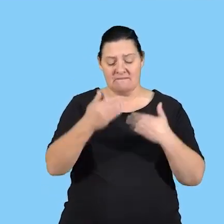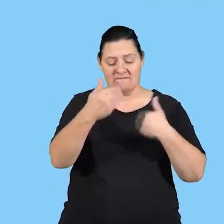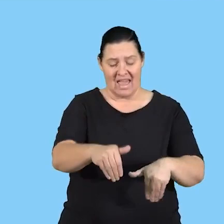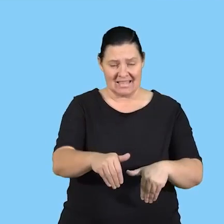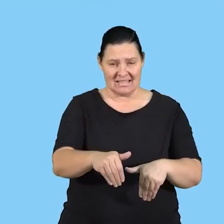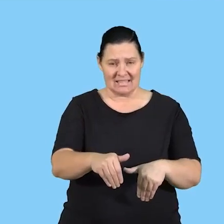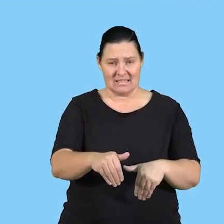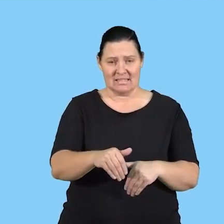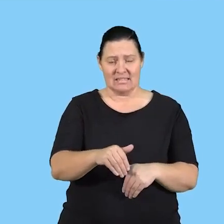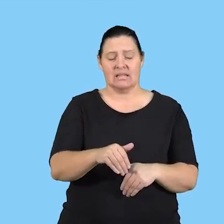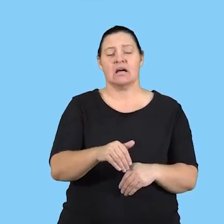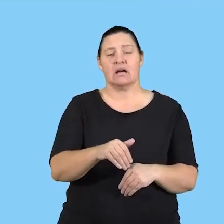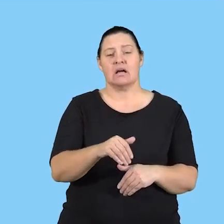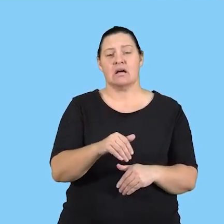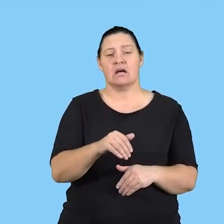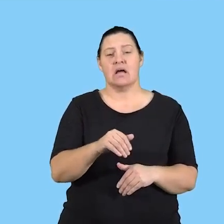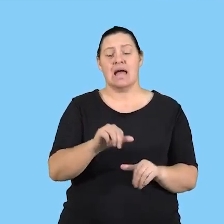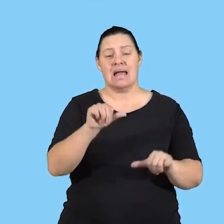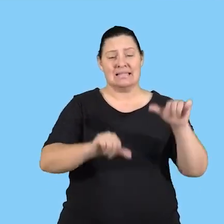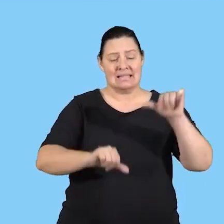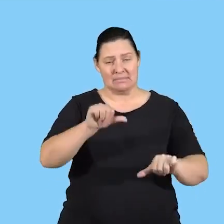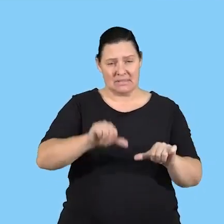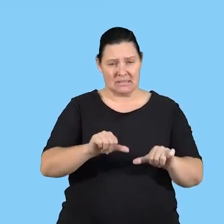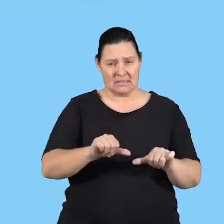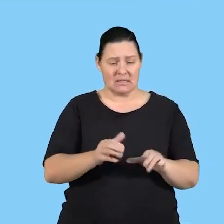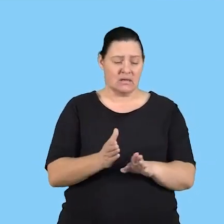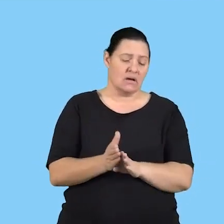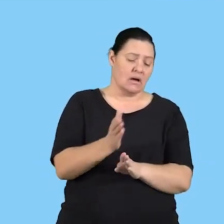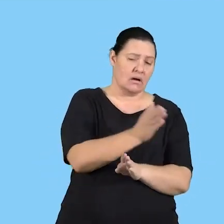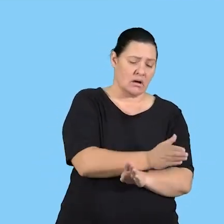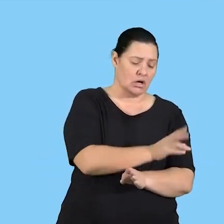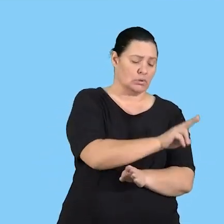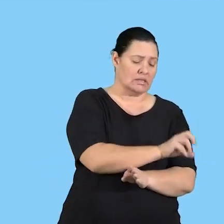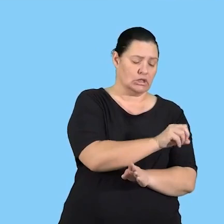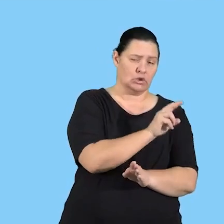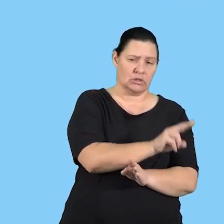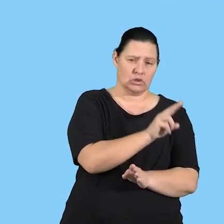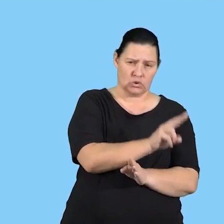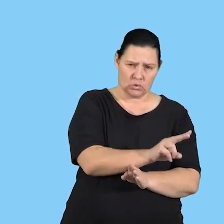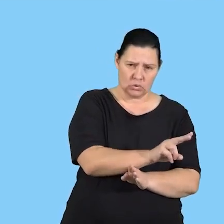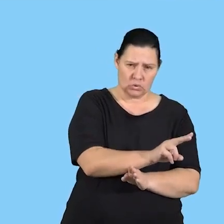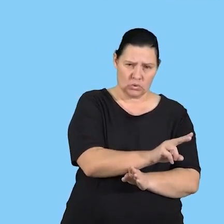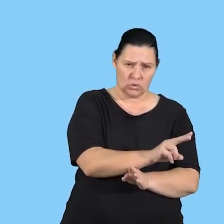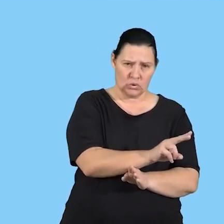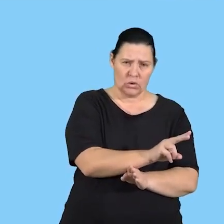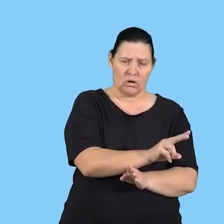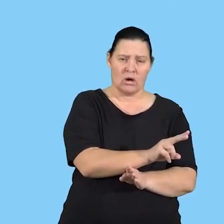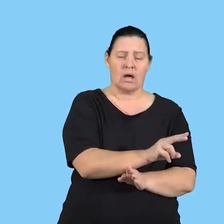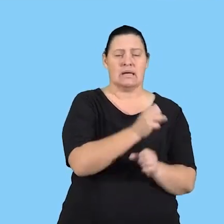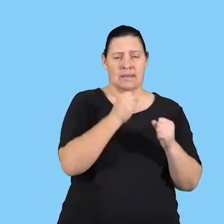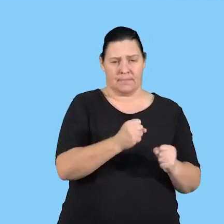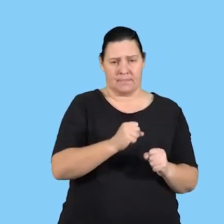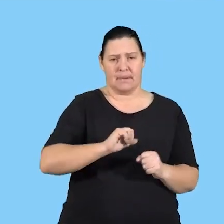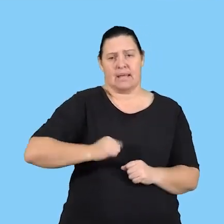intermediate phase, the assessment regime of 2022 was